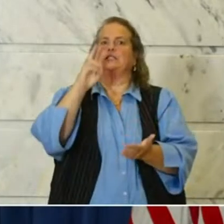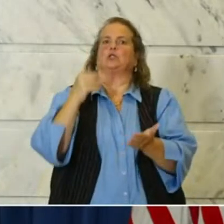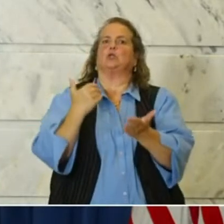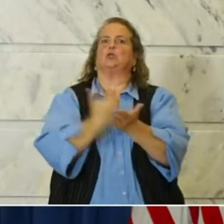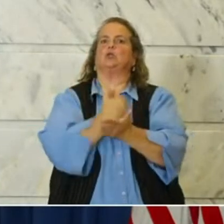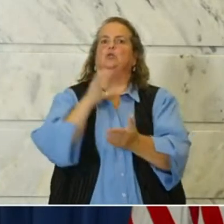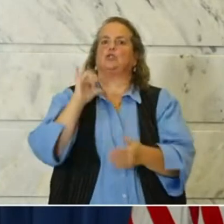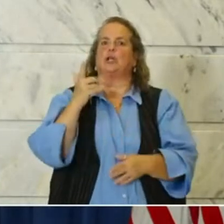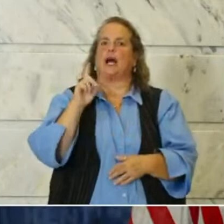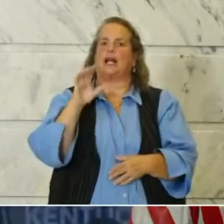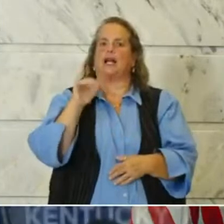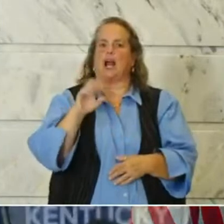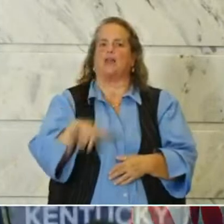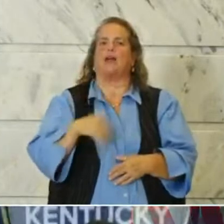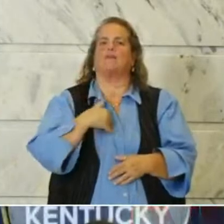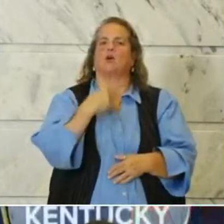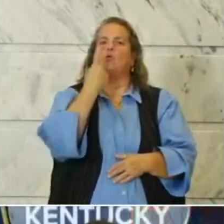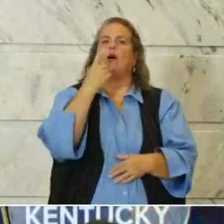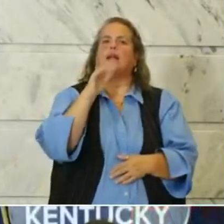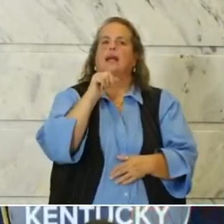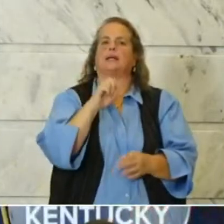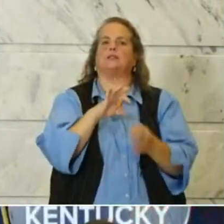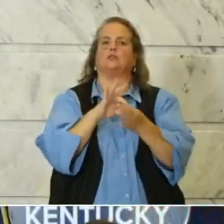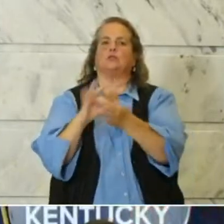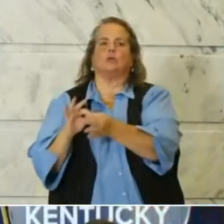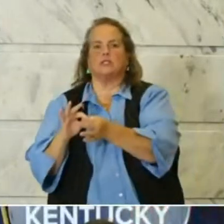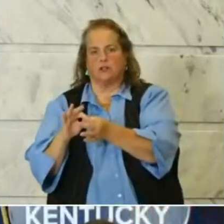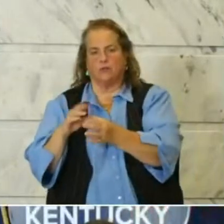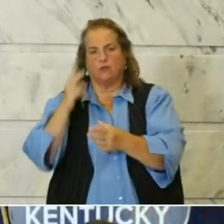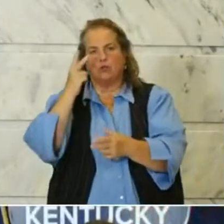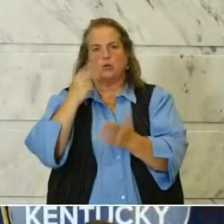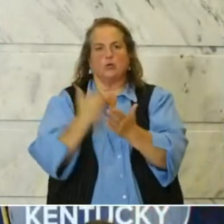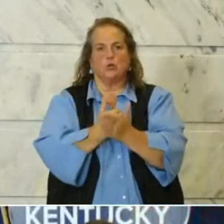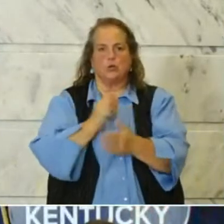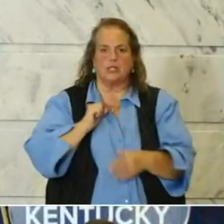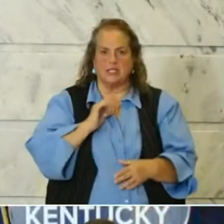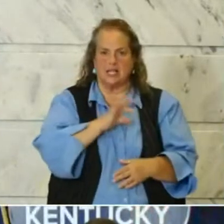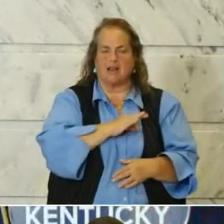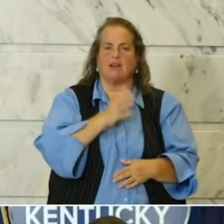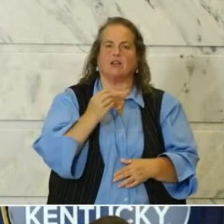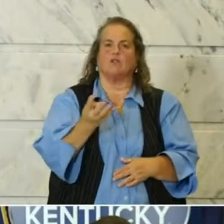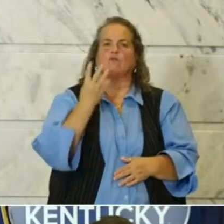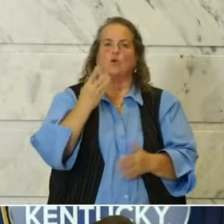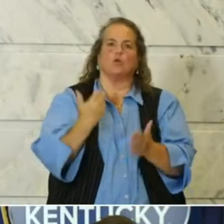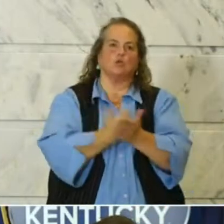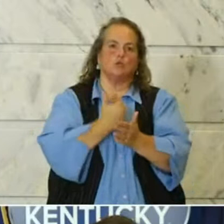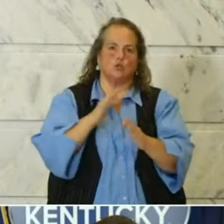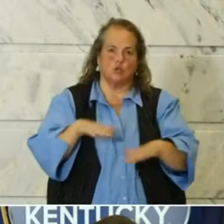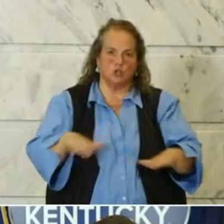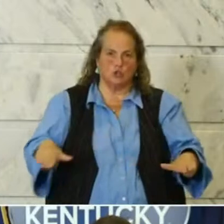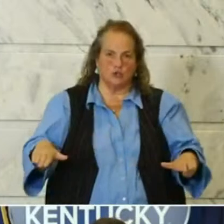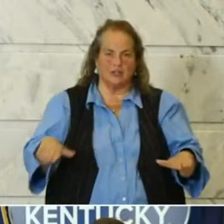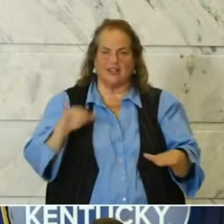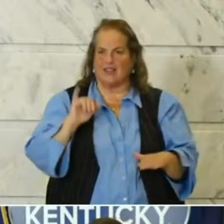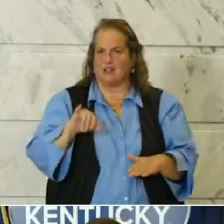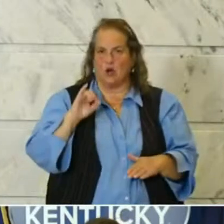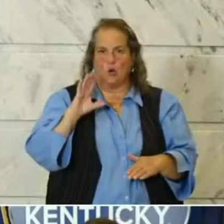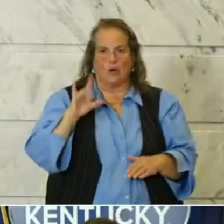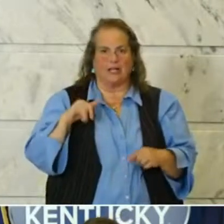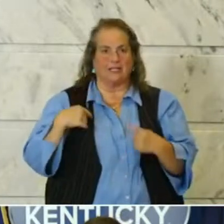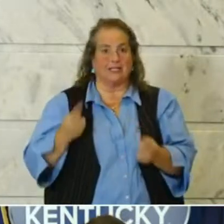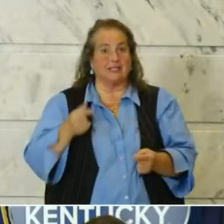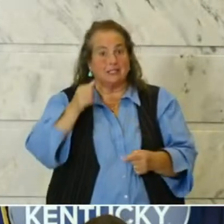at least 1 case associated with them, 2 new staff members, and 4 new children, and that's just since